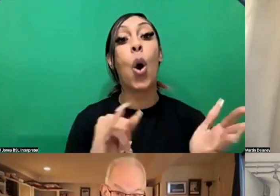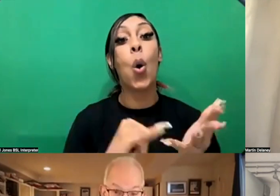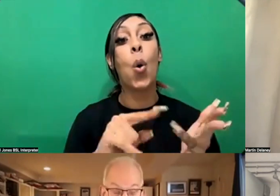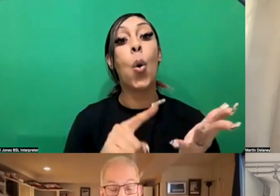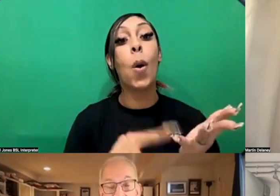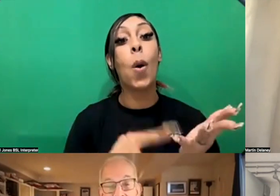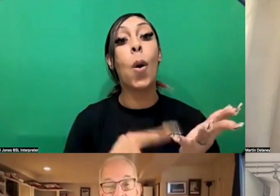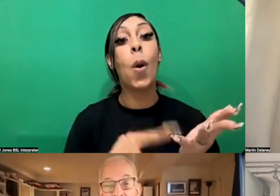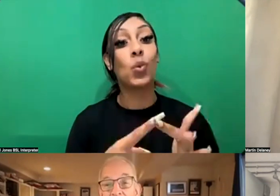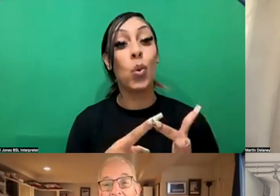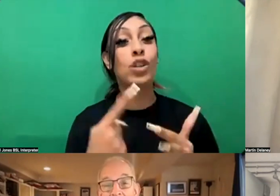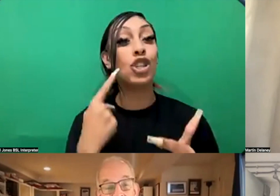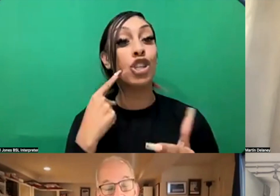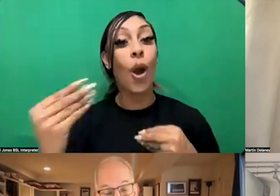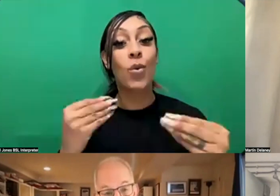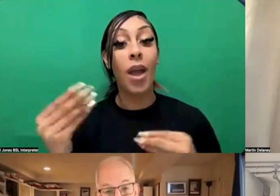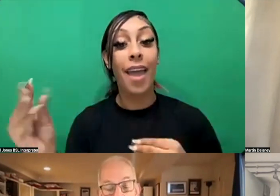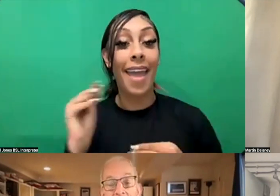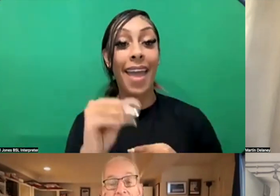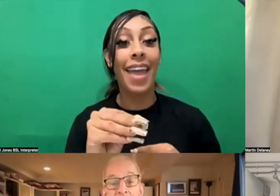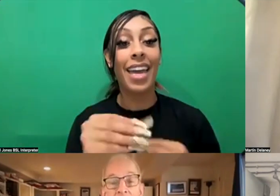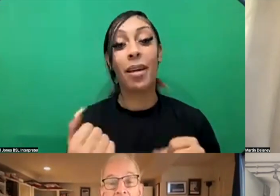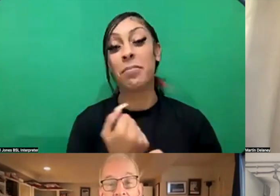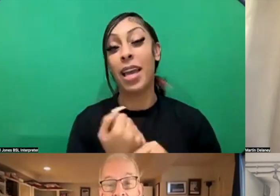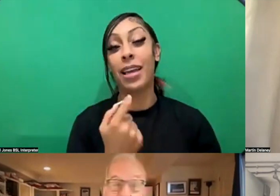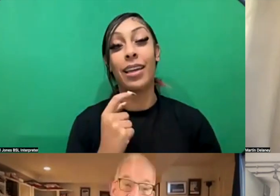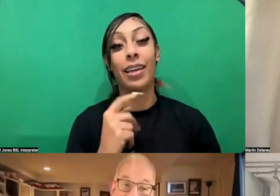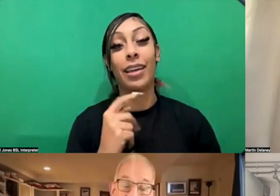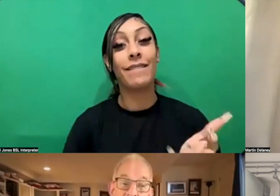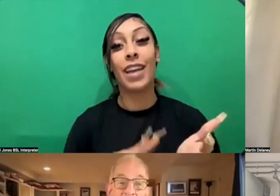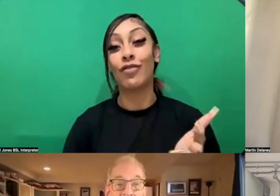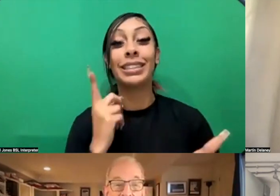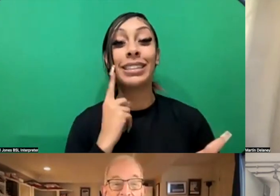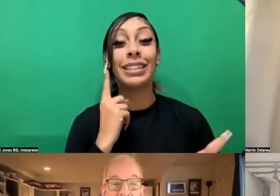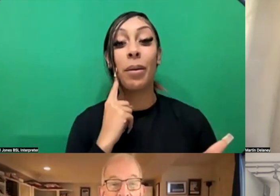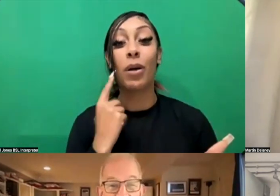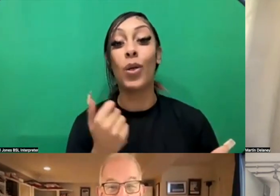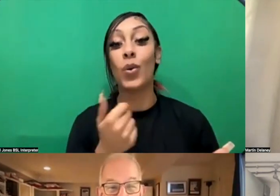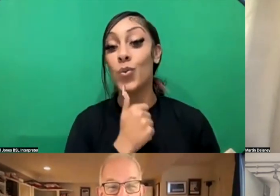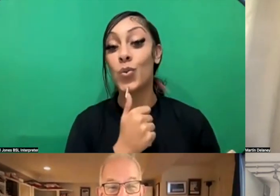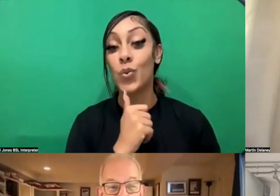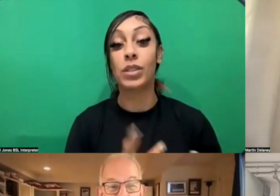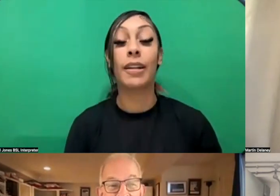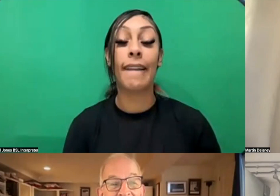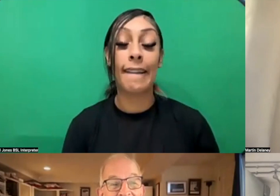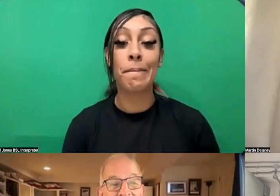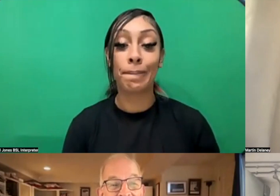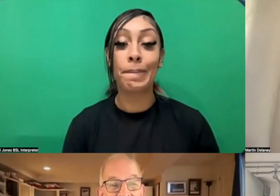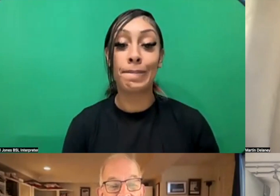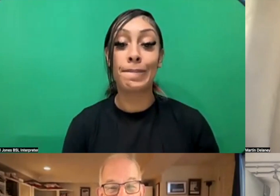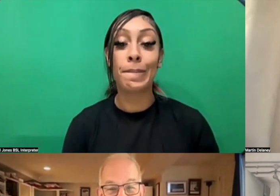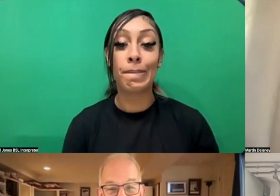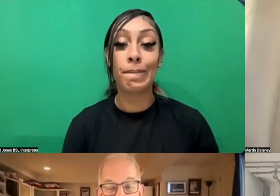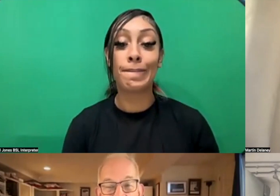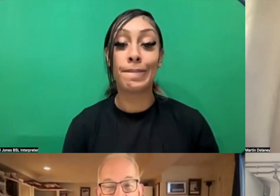format, so it makes it very easy to use. And the Arduino, which was developed near